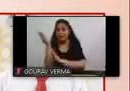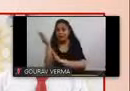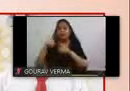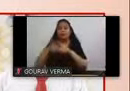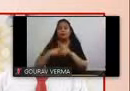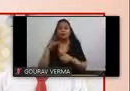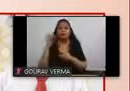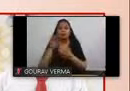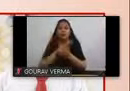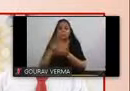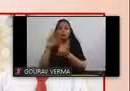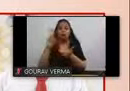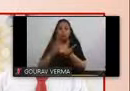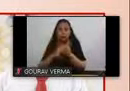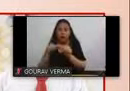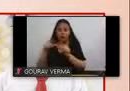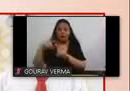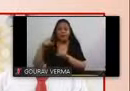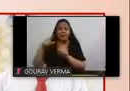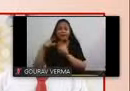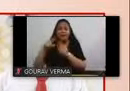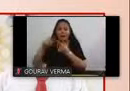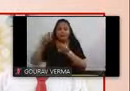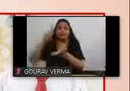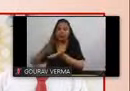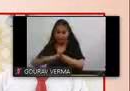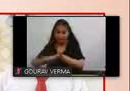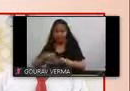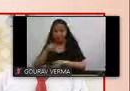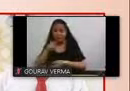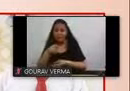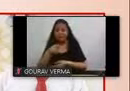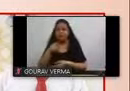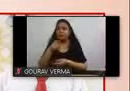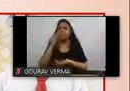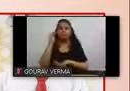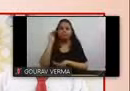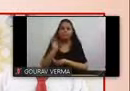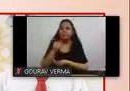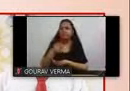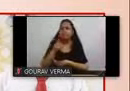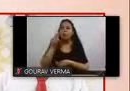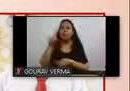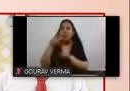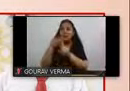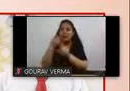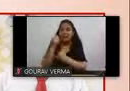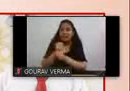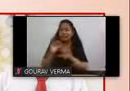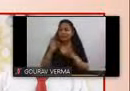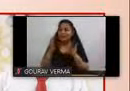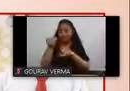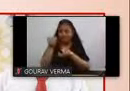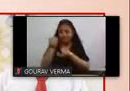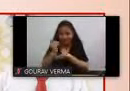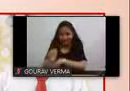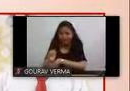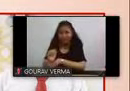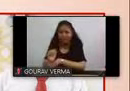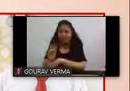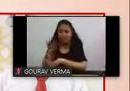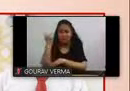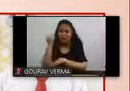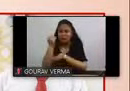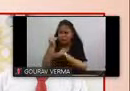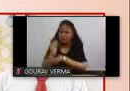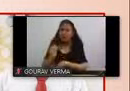born 800 grams. Can you imagine? Lesser than 1 kg. He was a tiny creature,